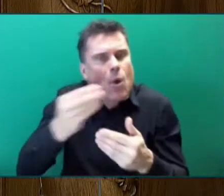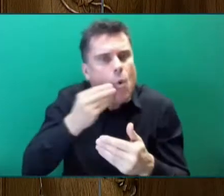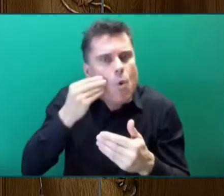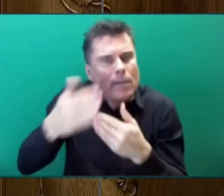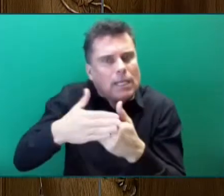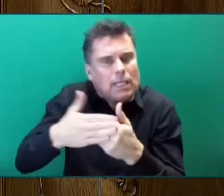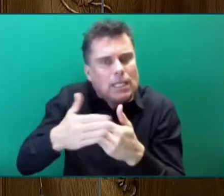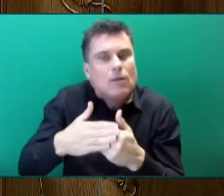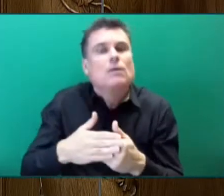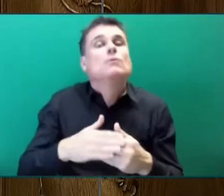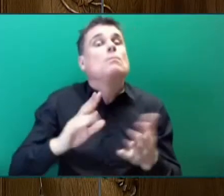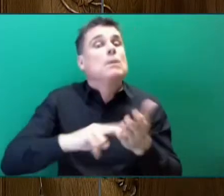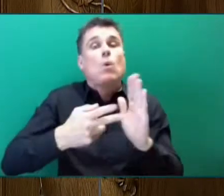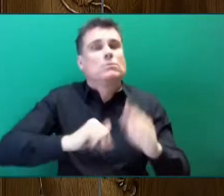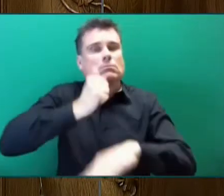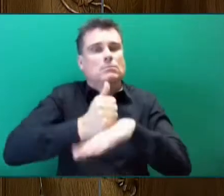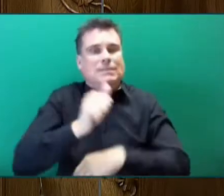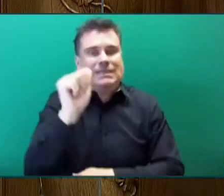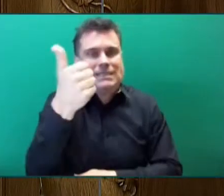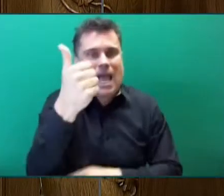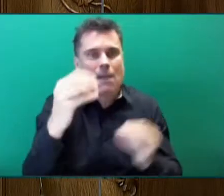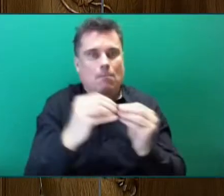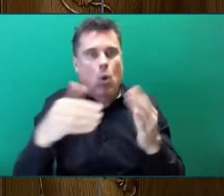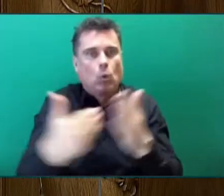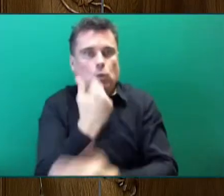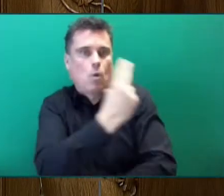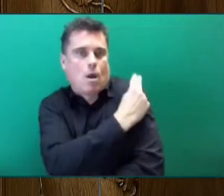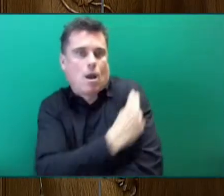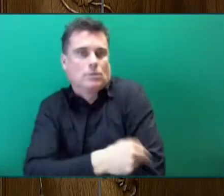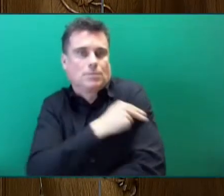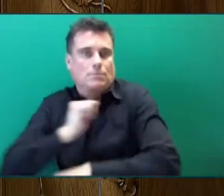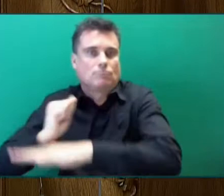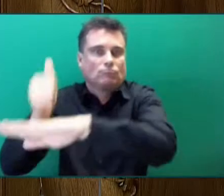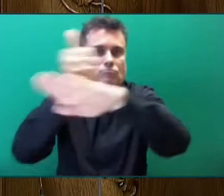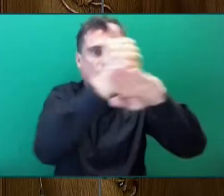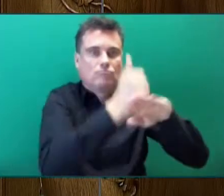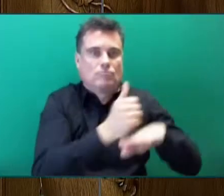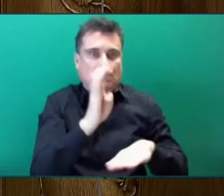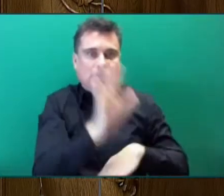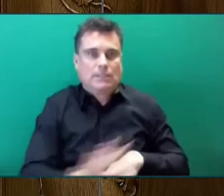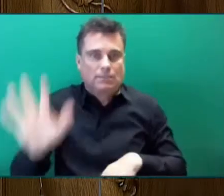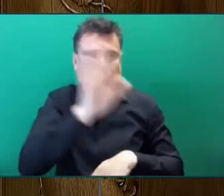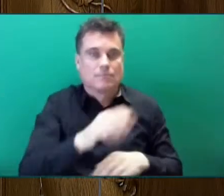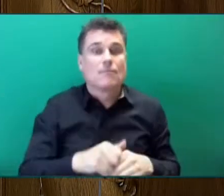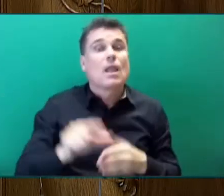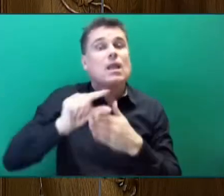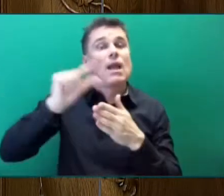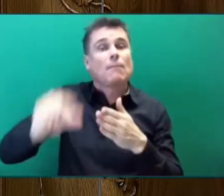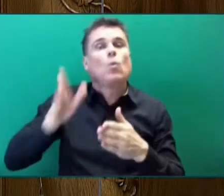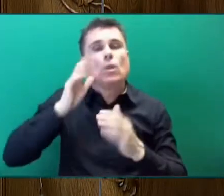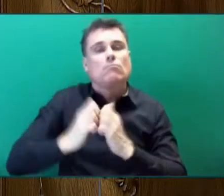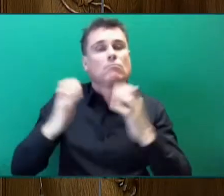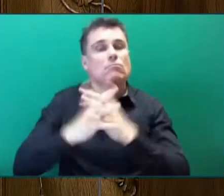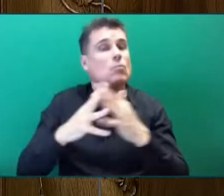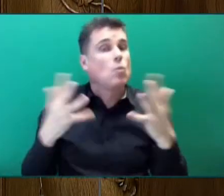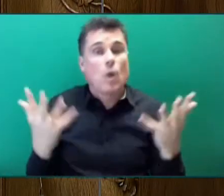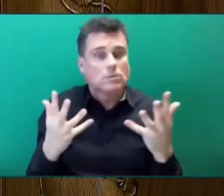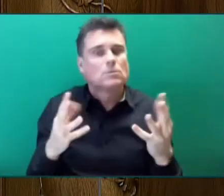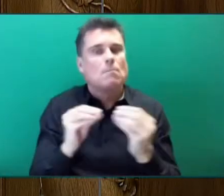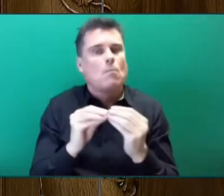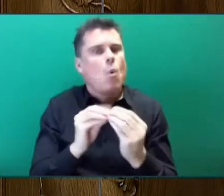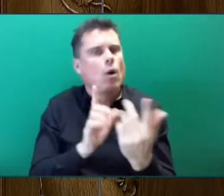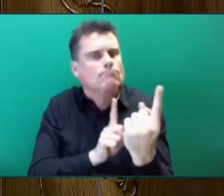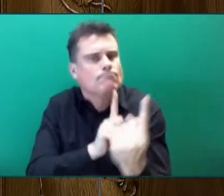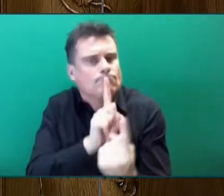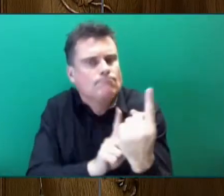government will develop more personalized health care by expanding primary care networks and refocusing on rural health care.